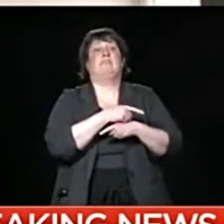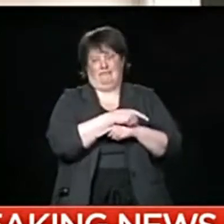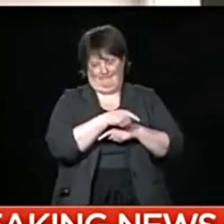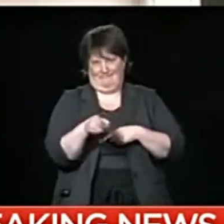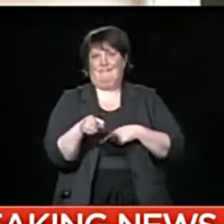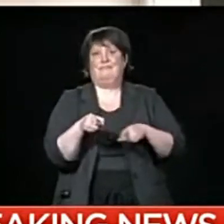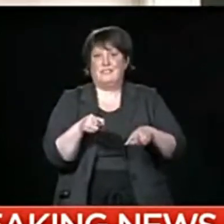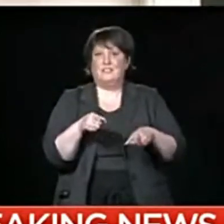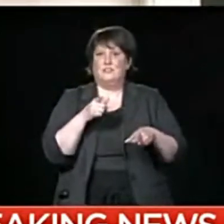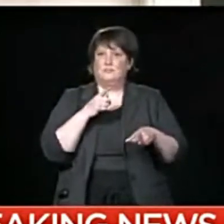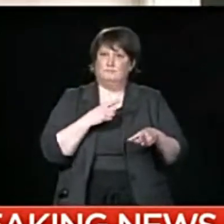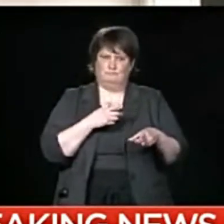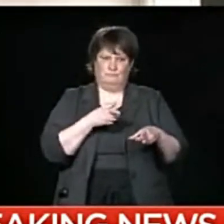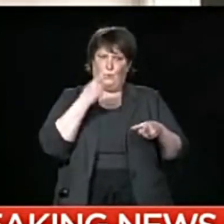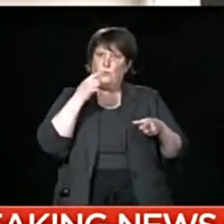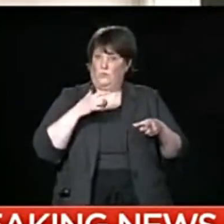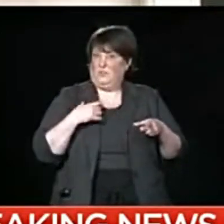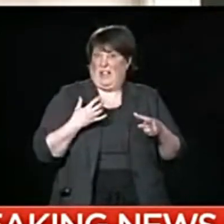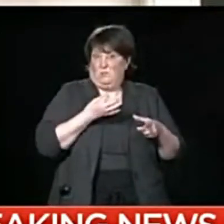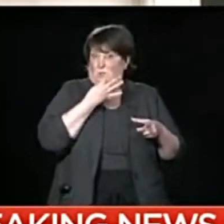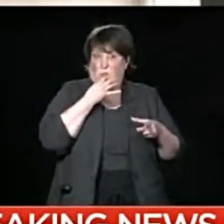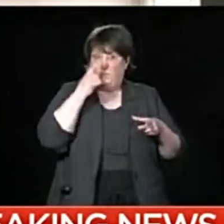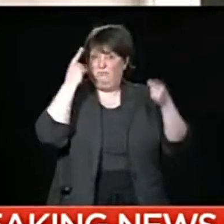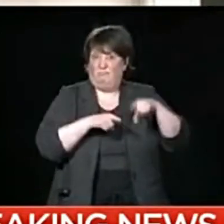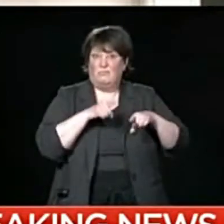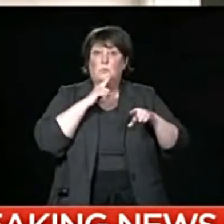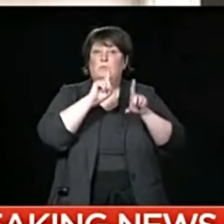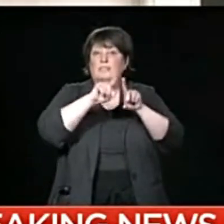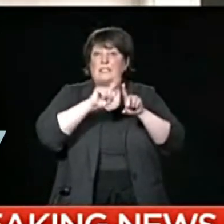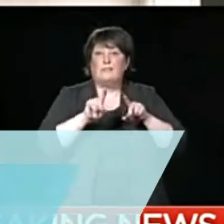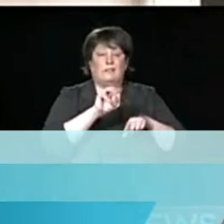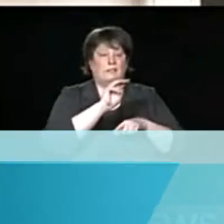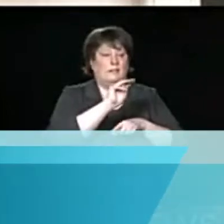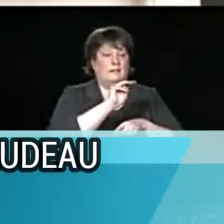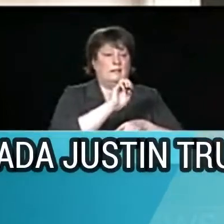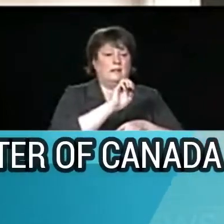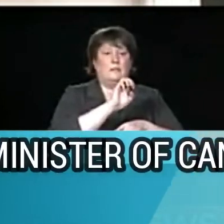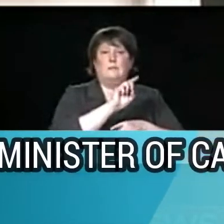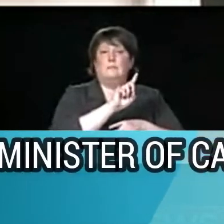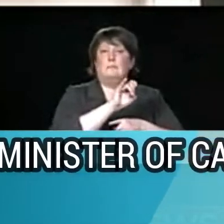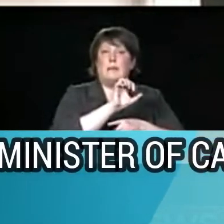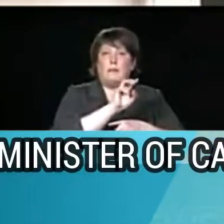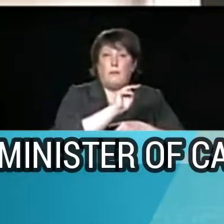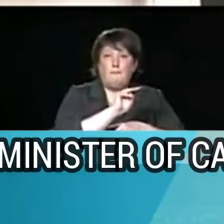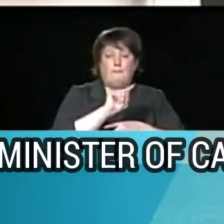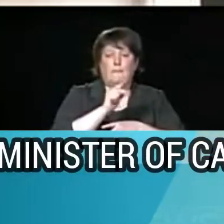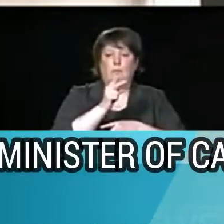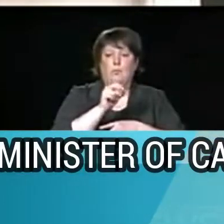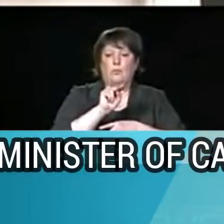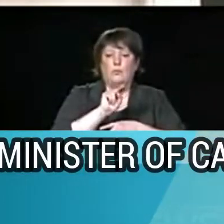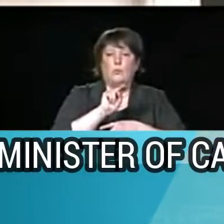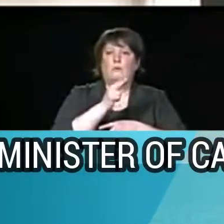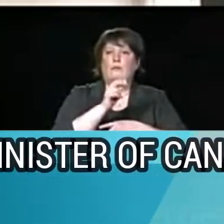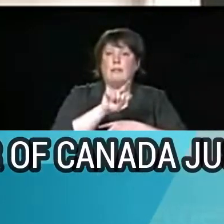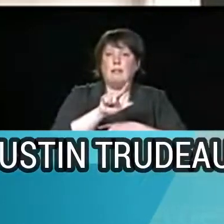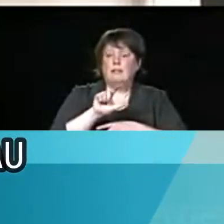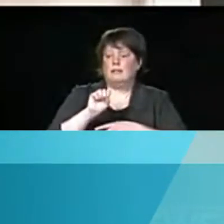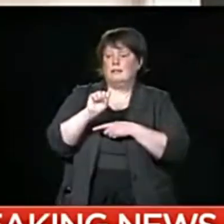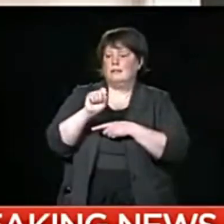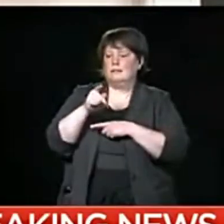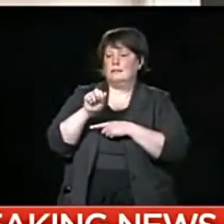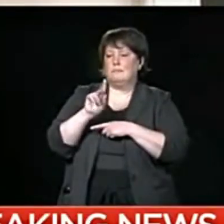were on the point of signing agreements with Spartan Bioscience and other companies of their ilk. Today, we're announcing